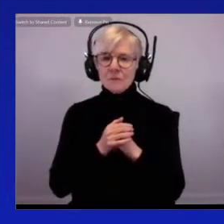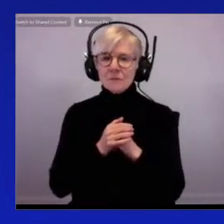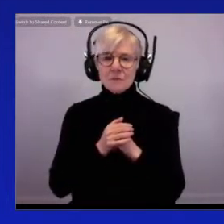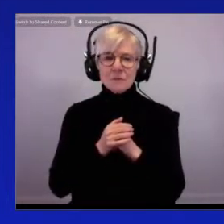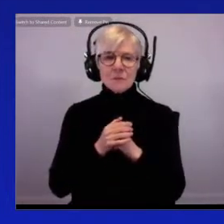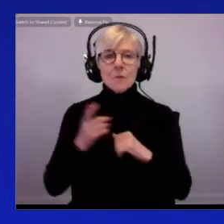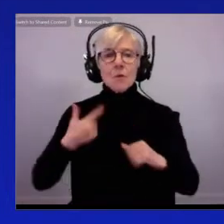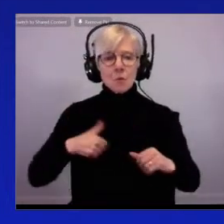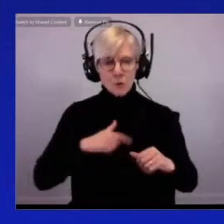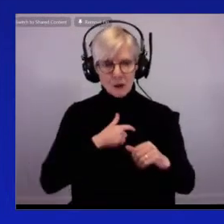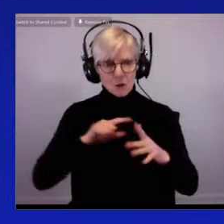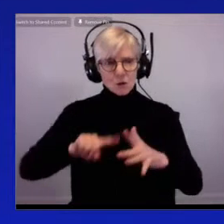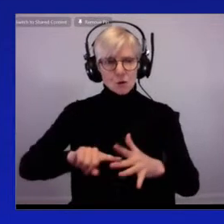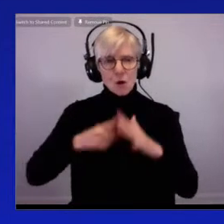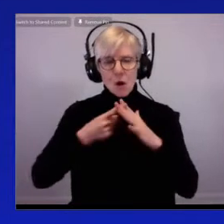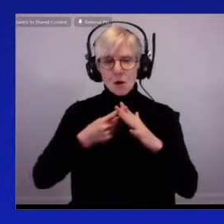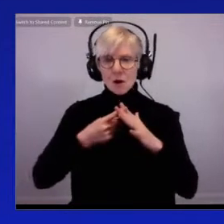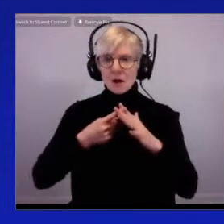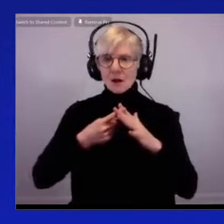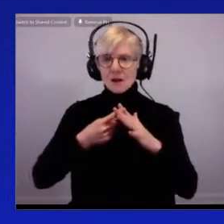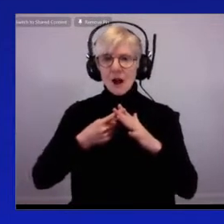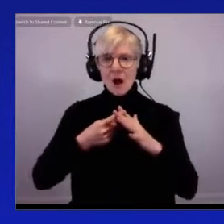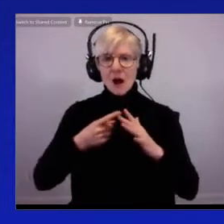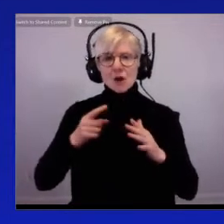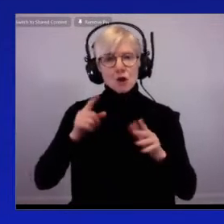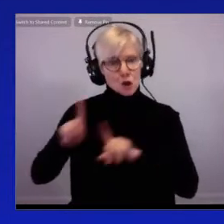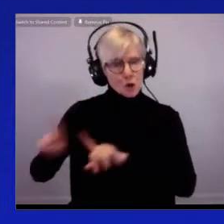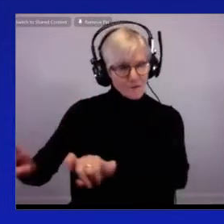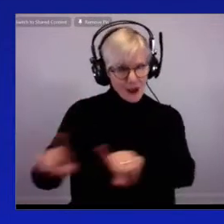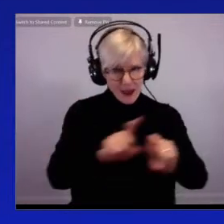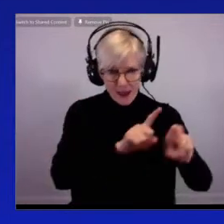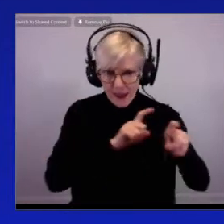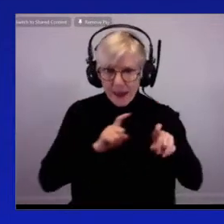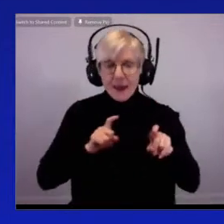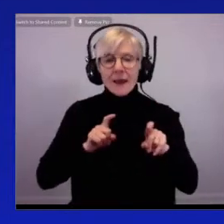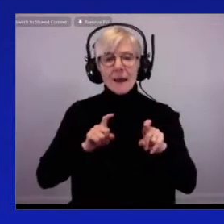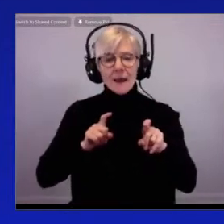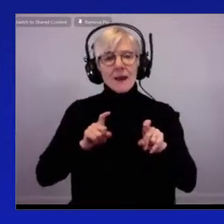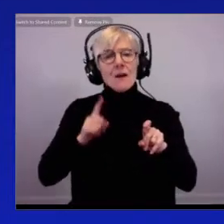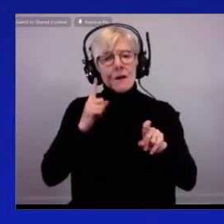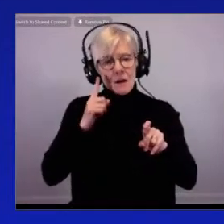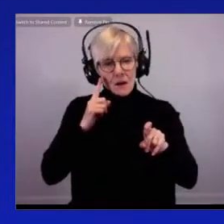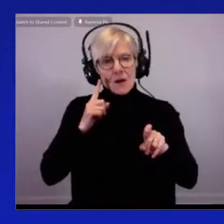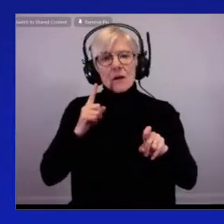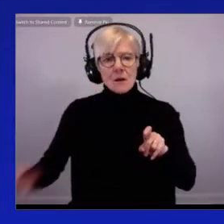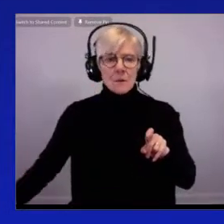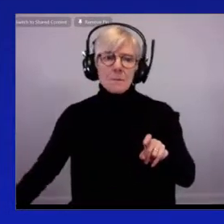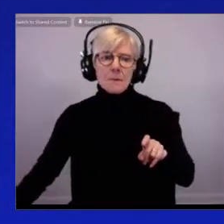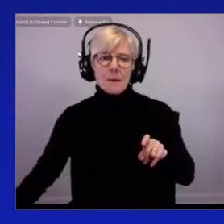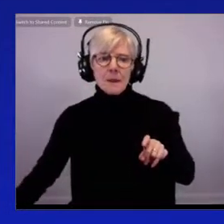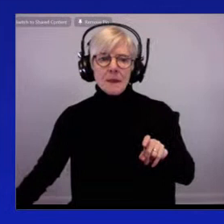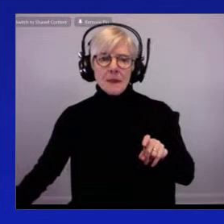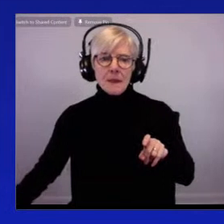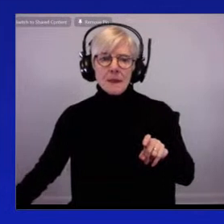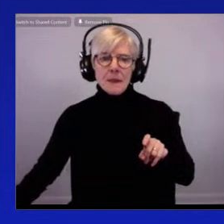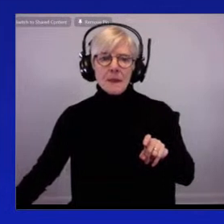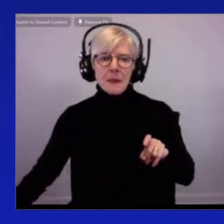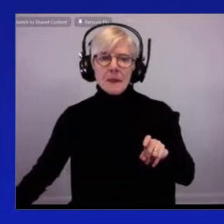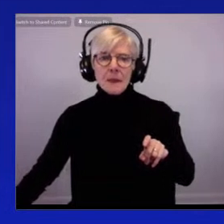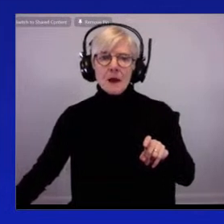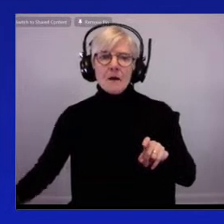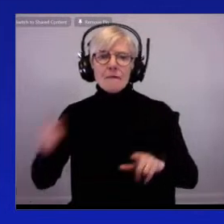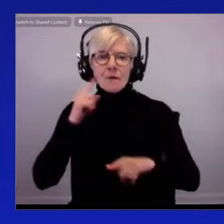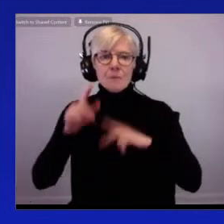We've started an ECOS survey, a population level survey that's providing quantitative results for people in